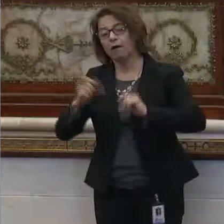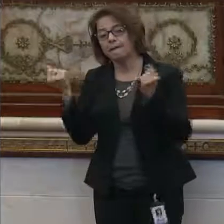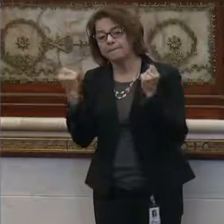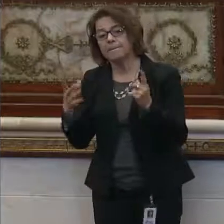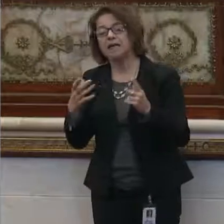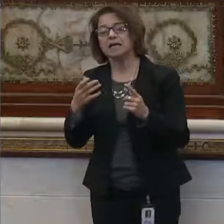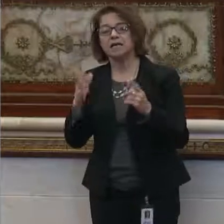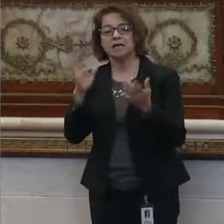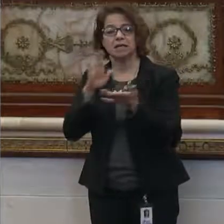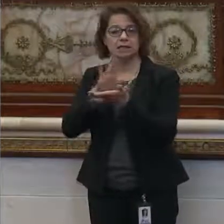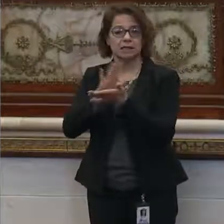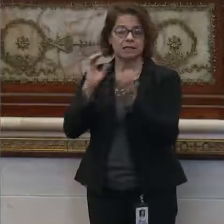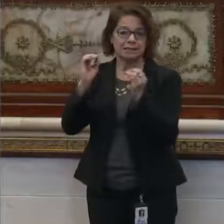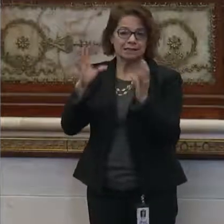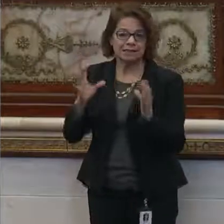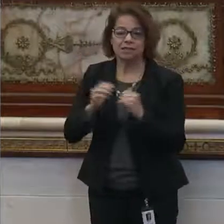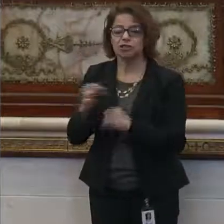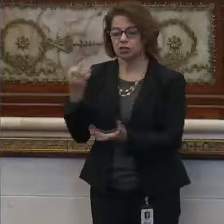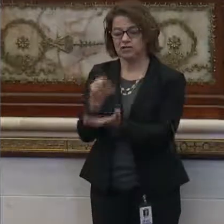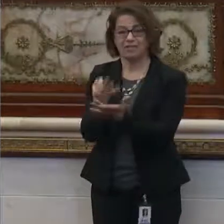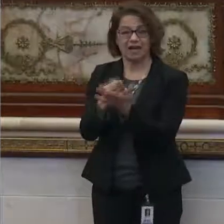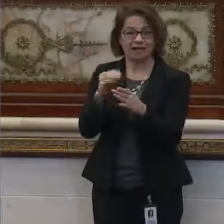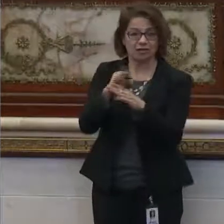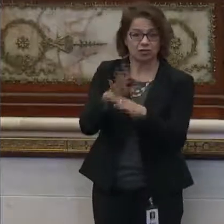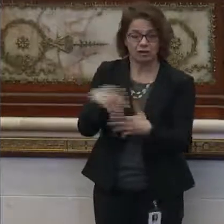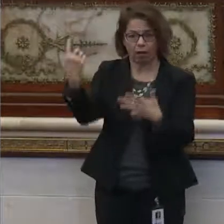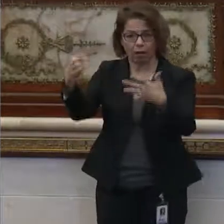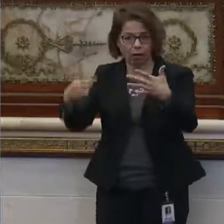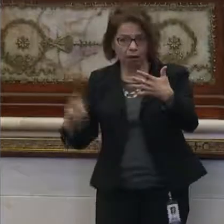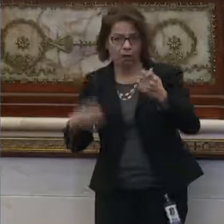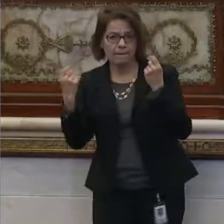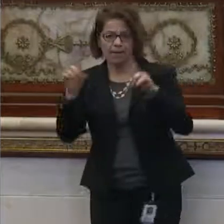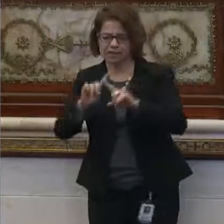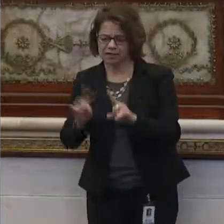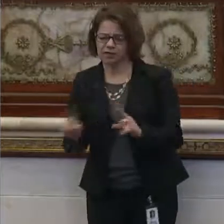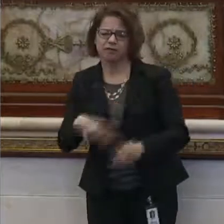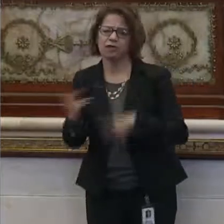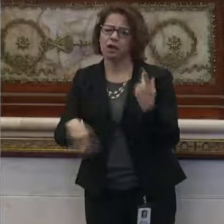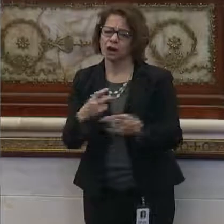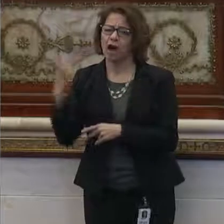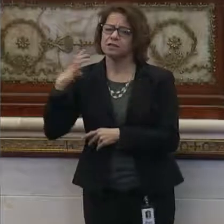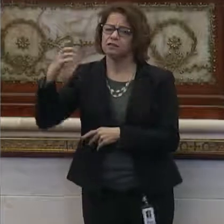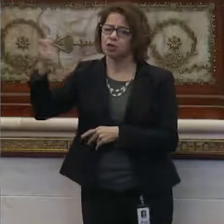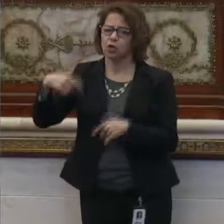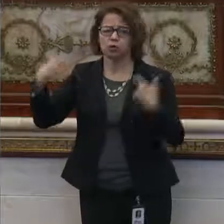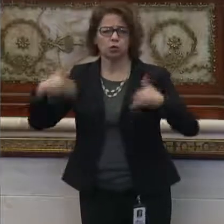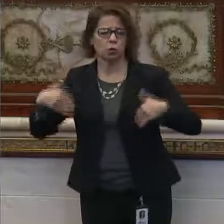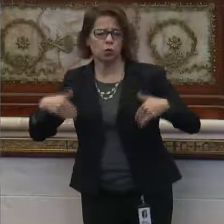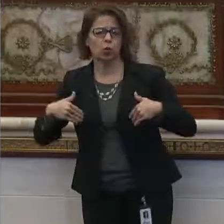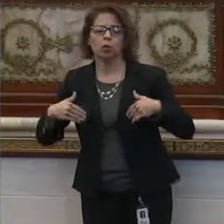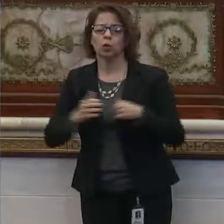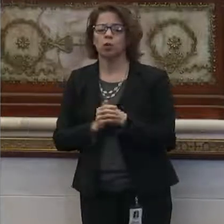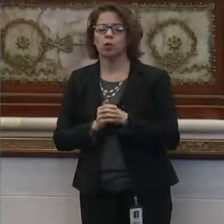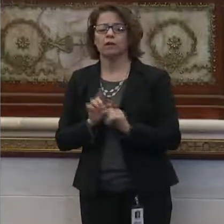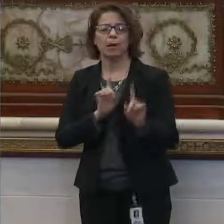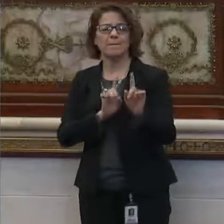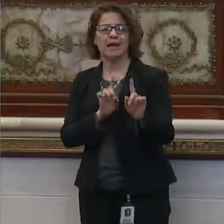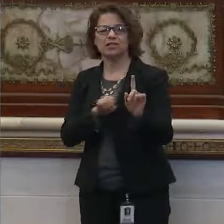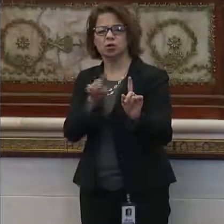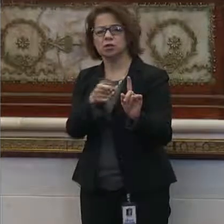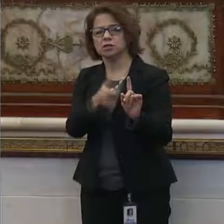We have financial advisors. It's really a great group of coaches that serve as mentors for our